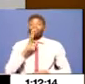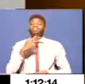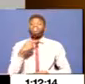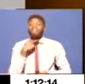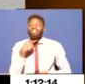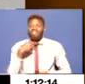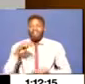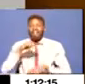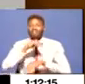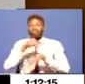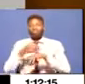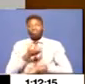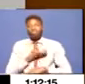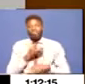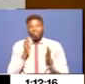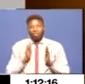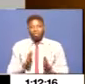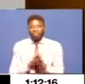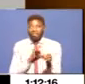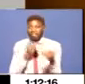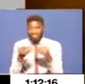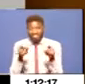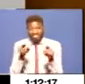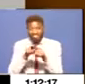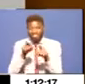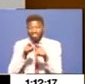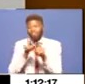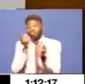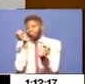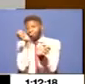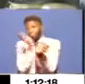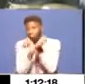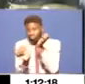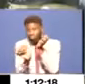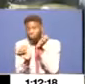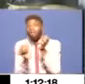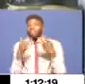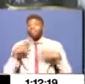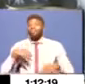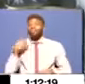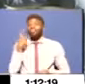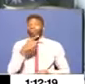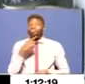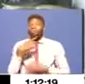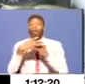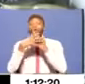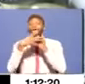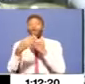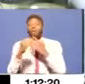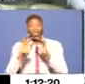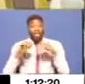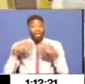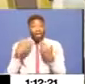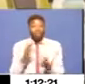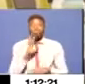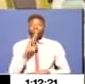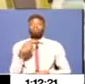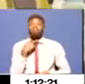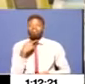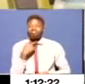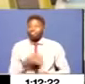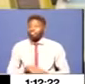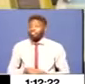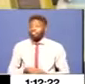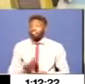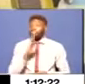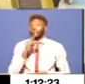and introduction of harsh penalties to people who mimic stammerers. Stammering is a neurological condition that makes it